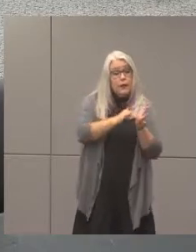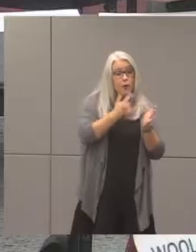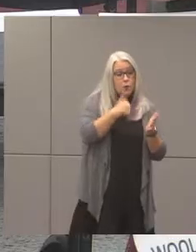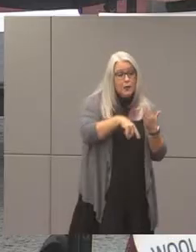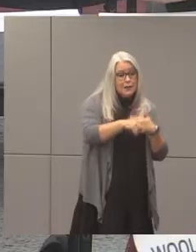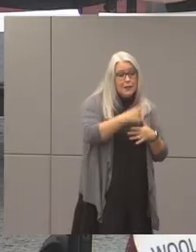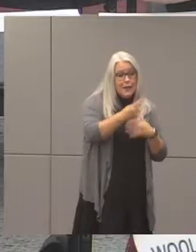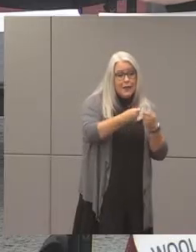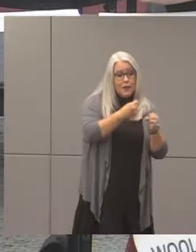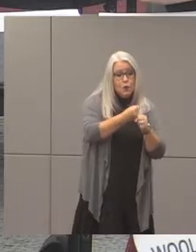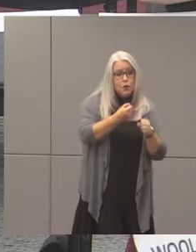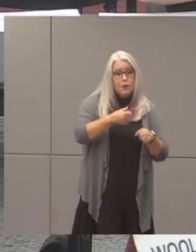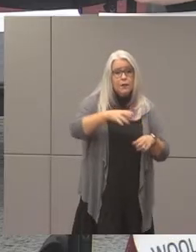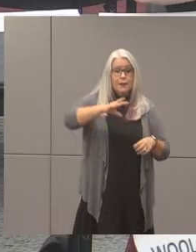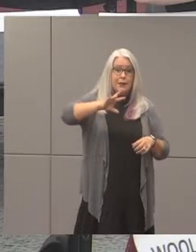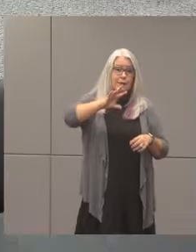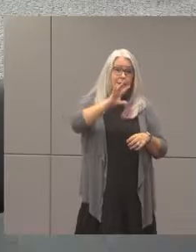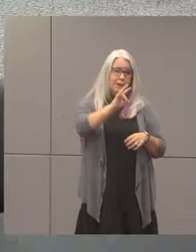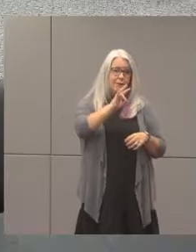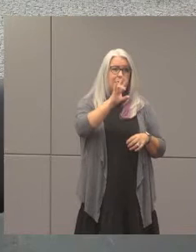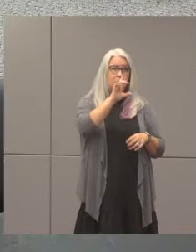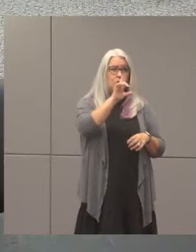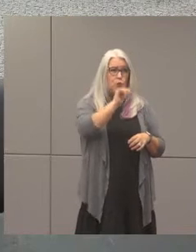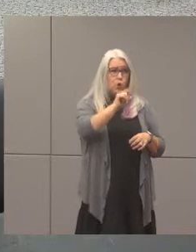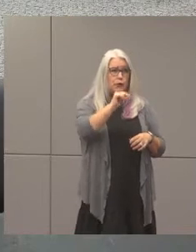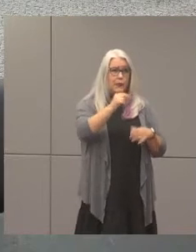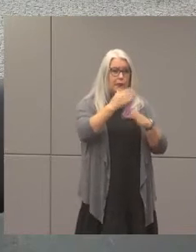fee? 720 divided by 5.